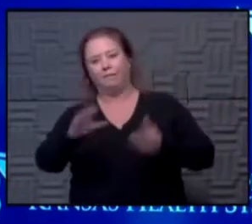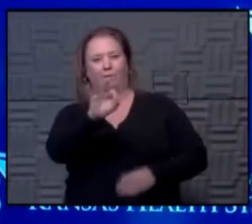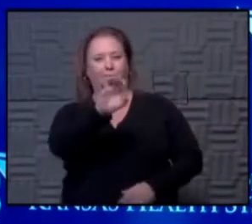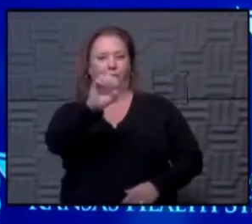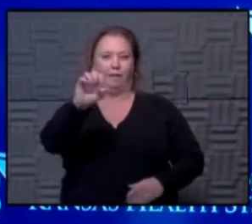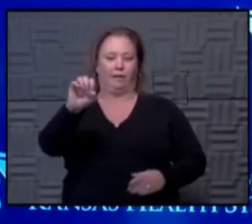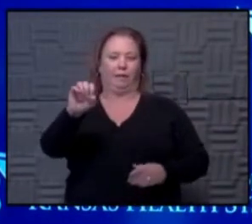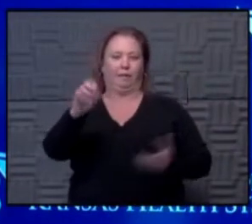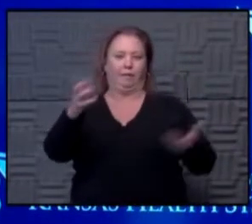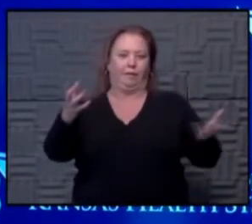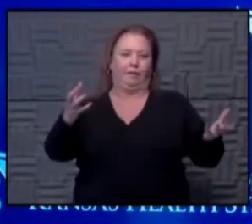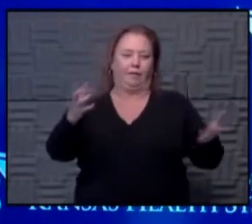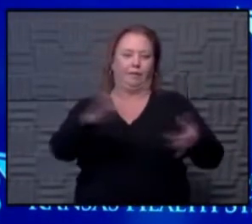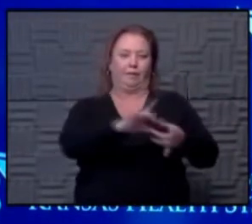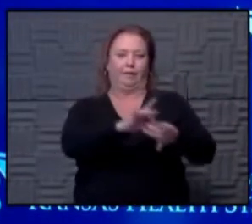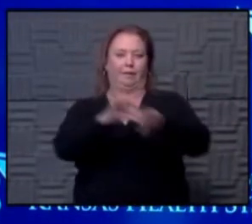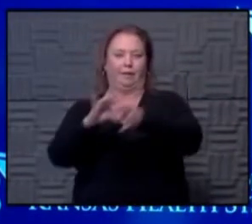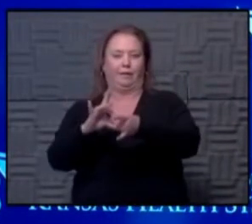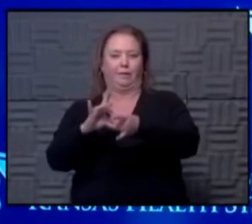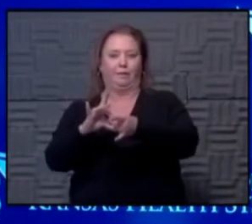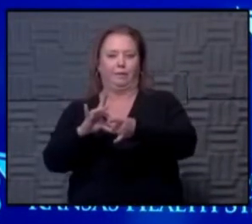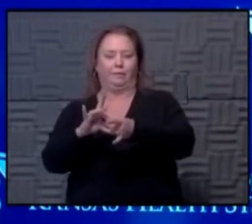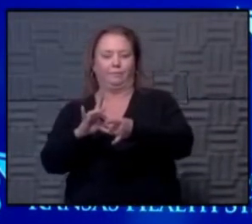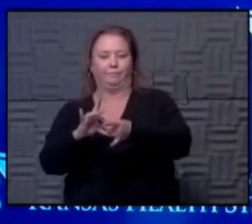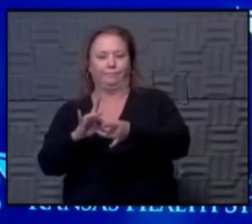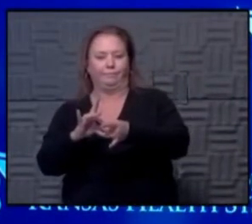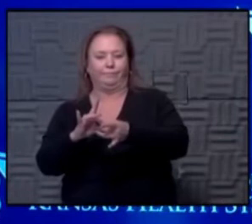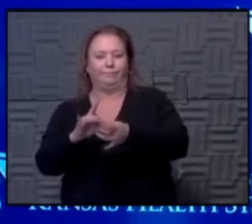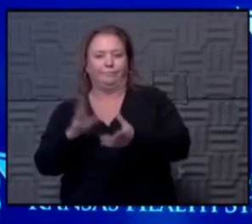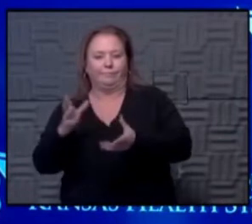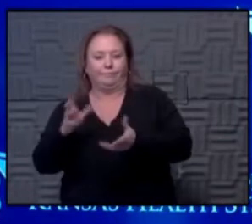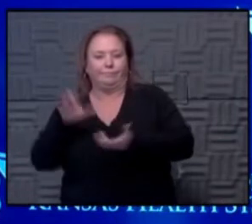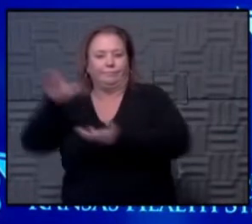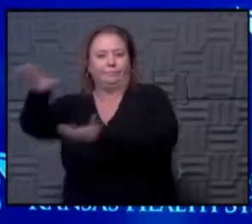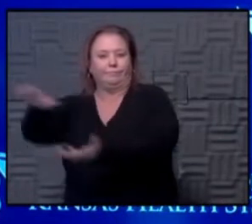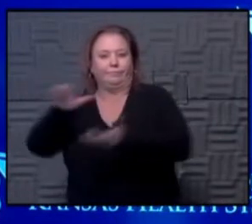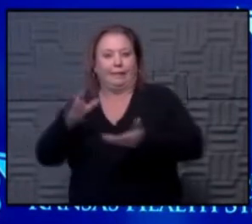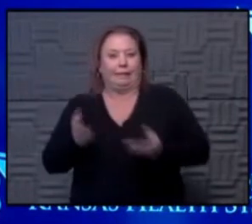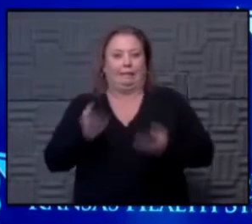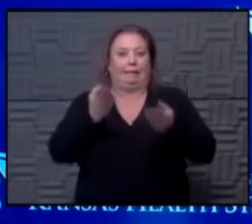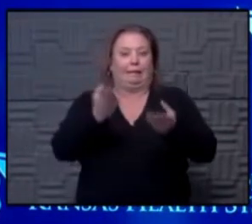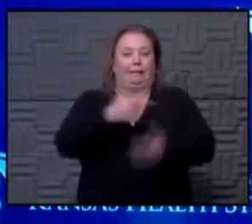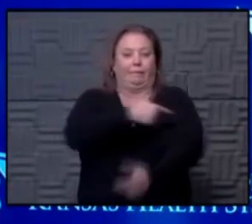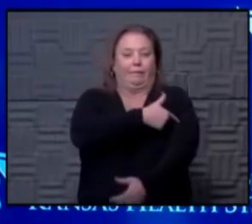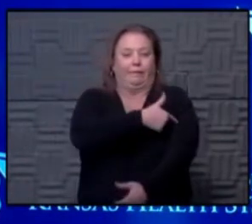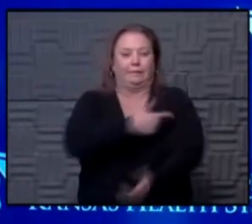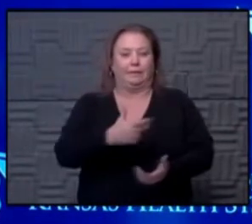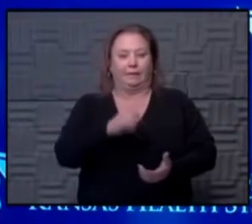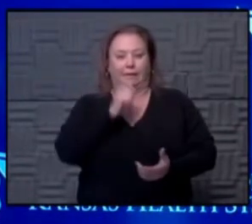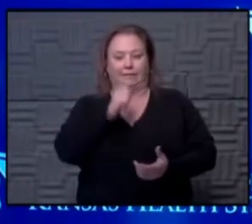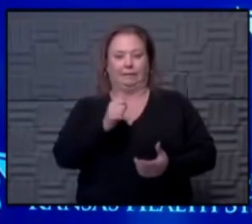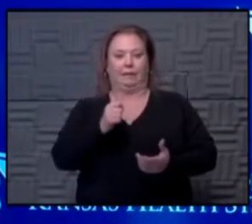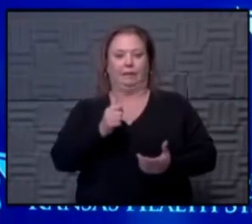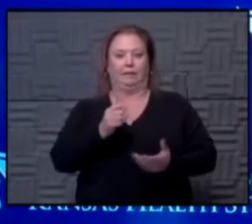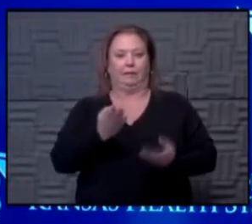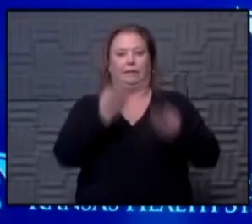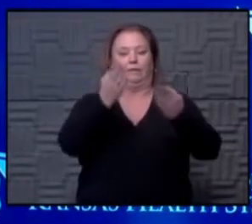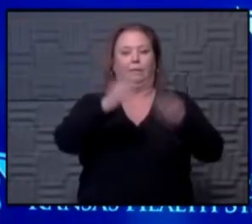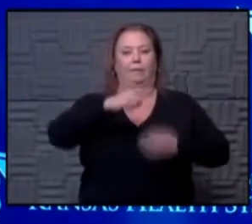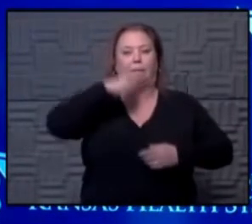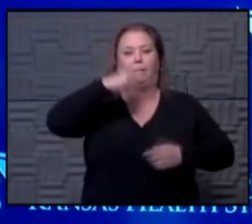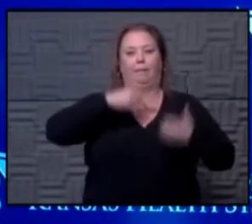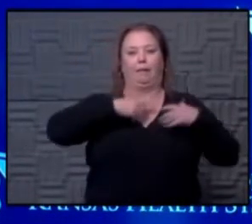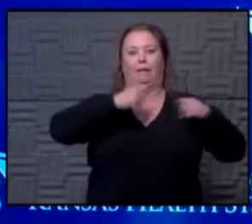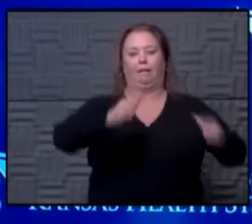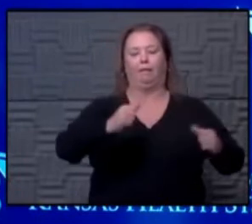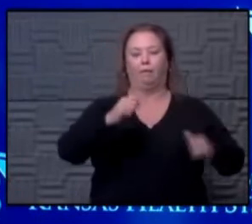fee just associated with the sort of resources necessary to administer the vaccine if it's not delivered, say, by a public health